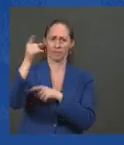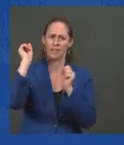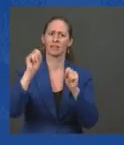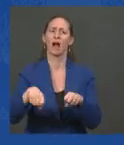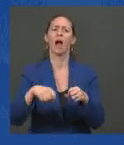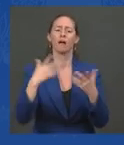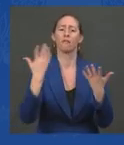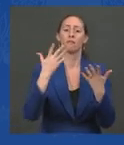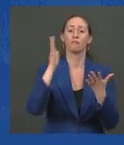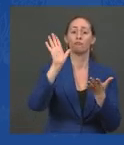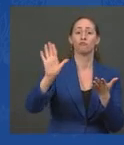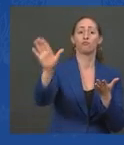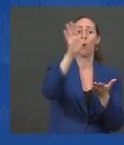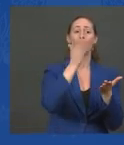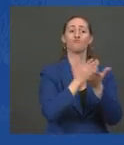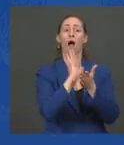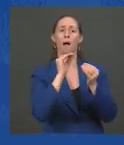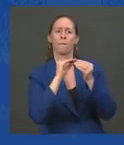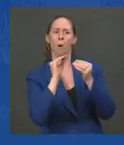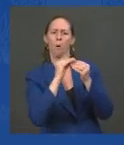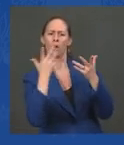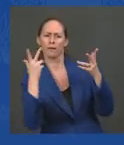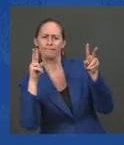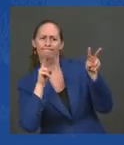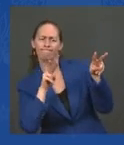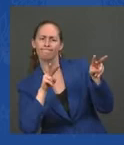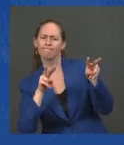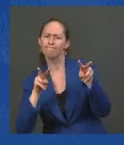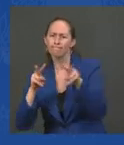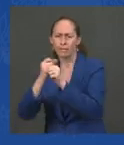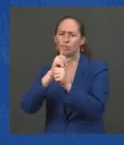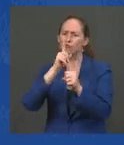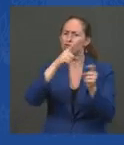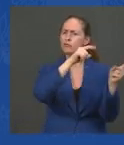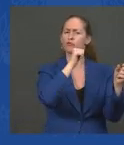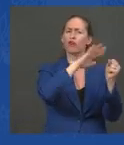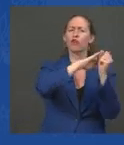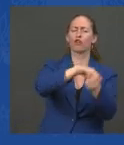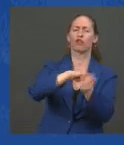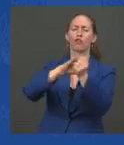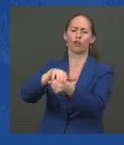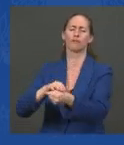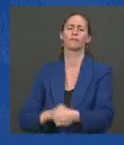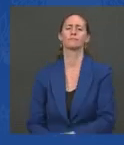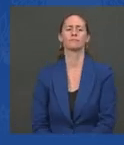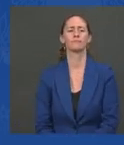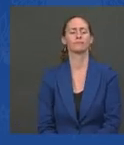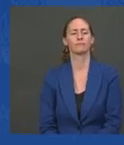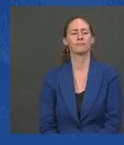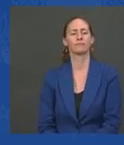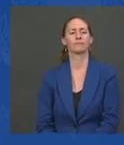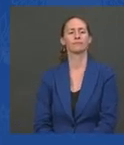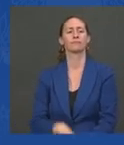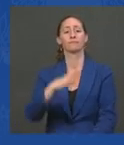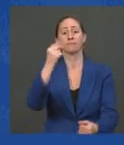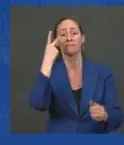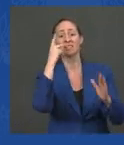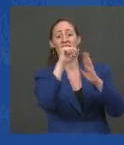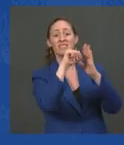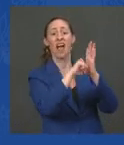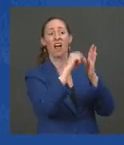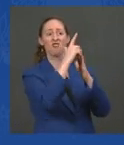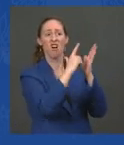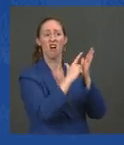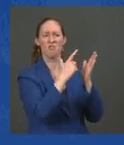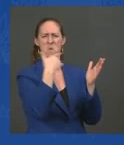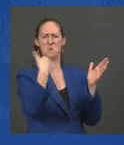long way to go, though. It's using authorities to challenge the onslaught of state laws undermining voting rights,